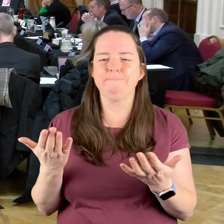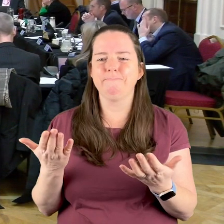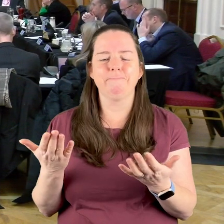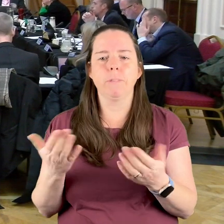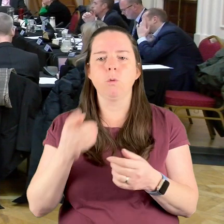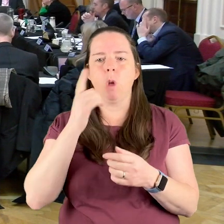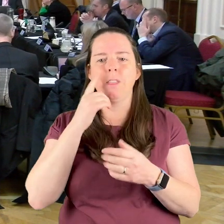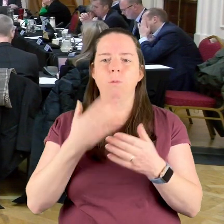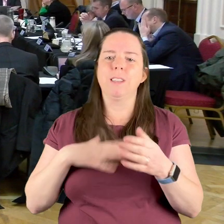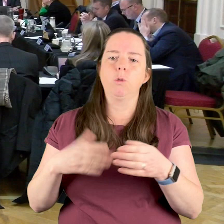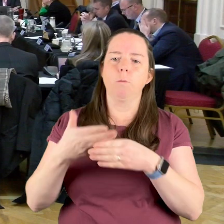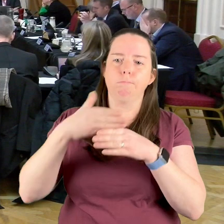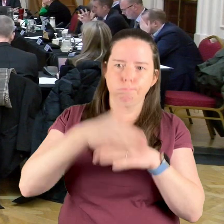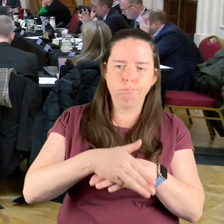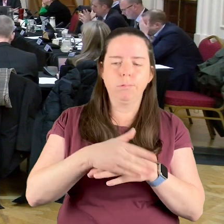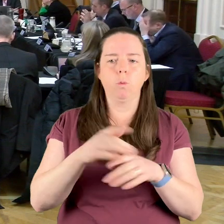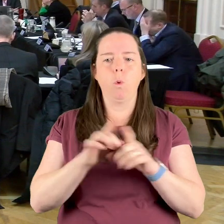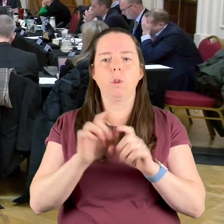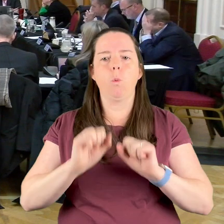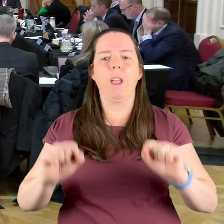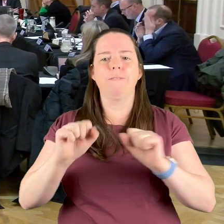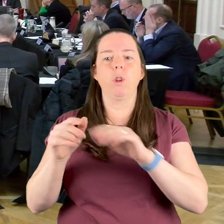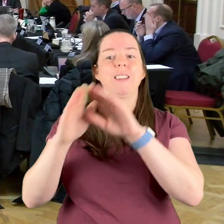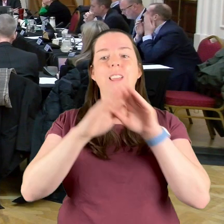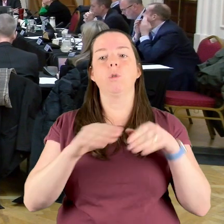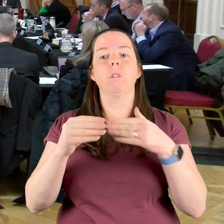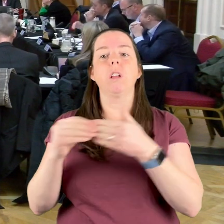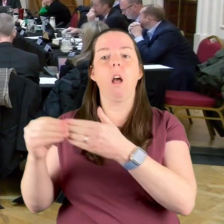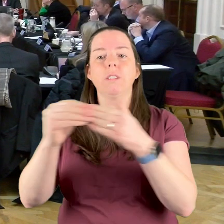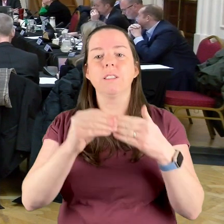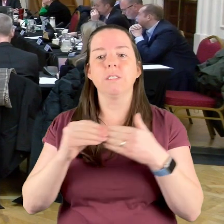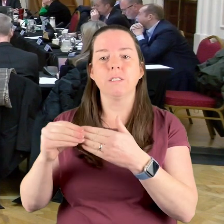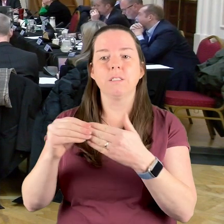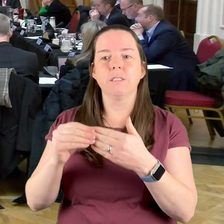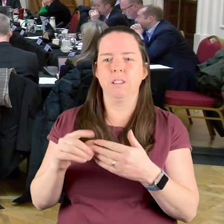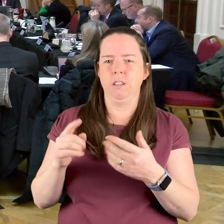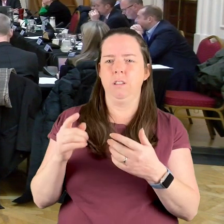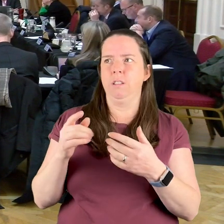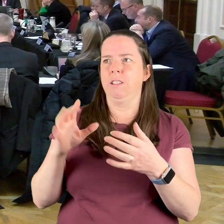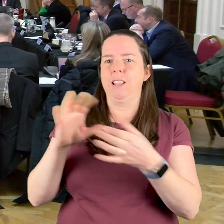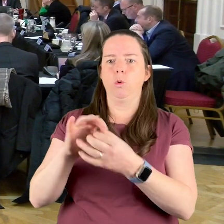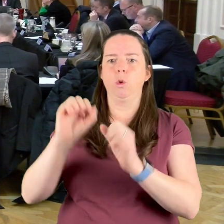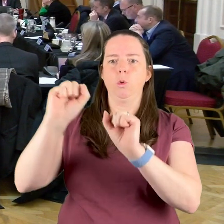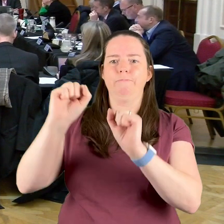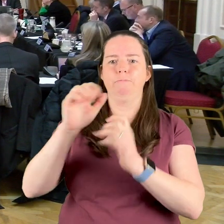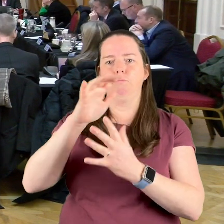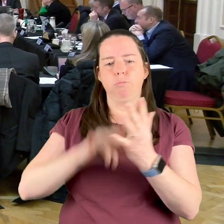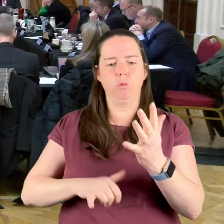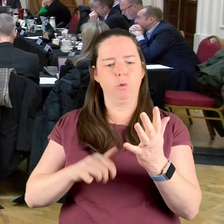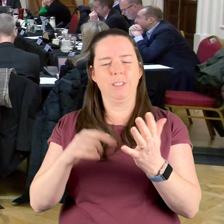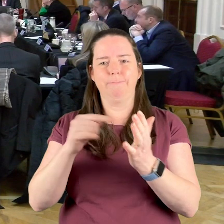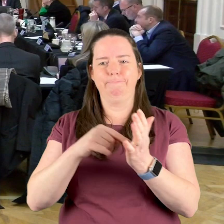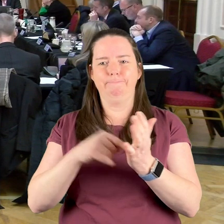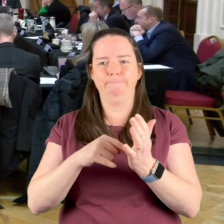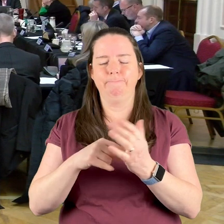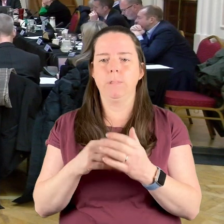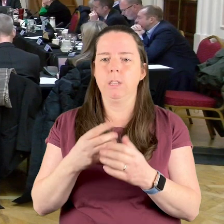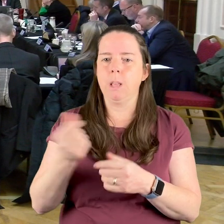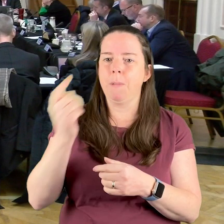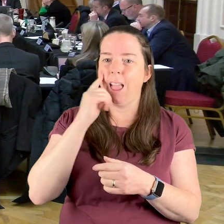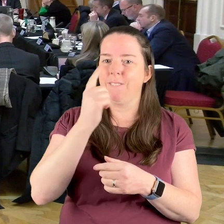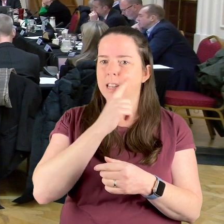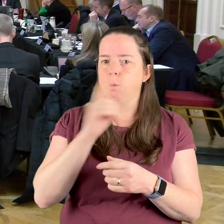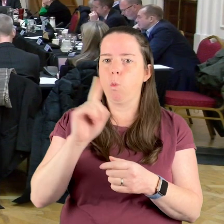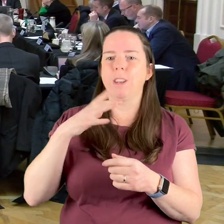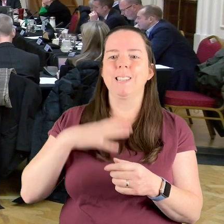we need to do more work and also wait for this national guidance in terms of how they pull all the reports that are out and some of the evidences that they will